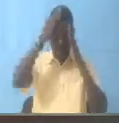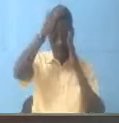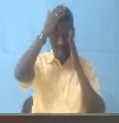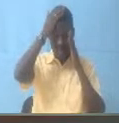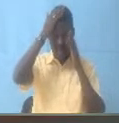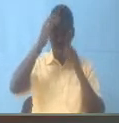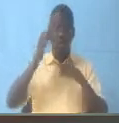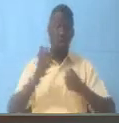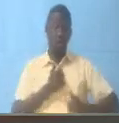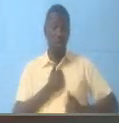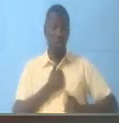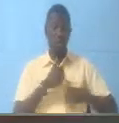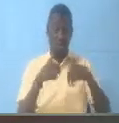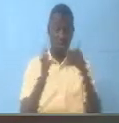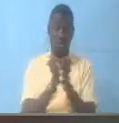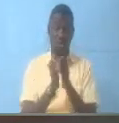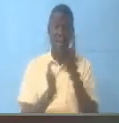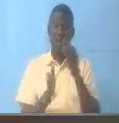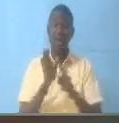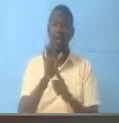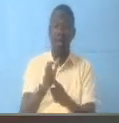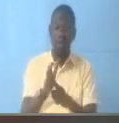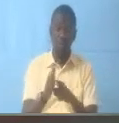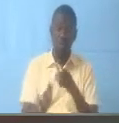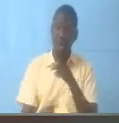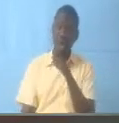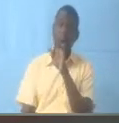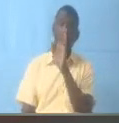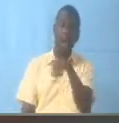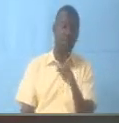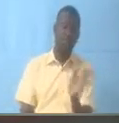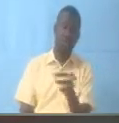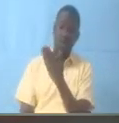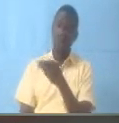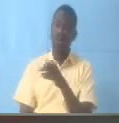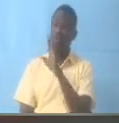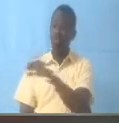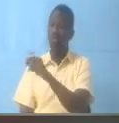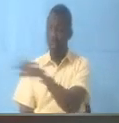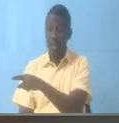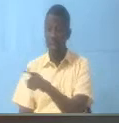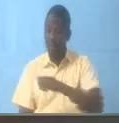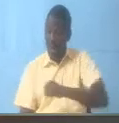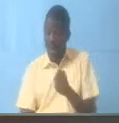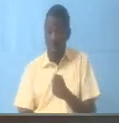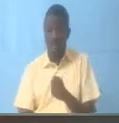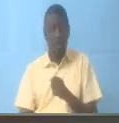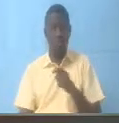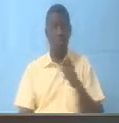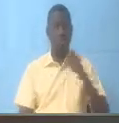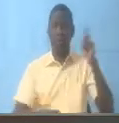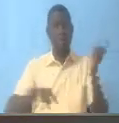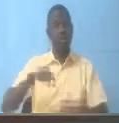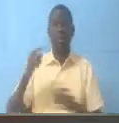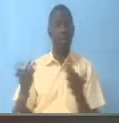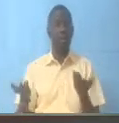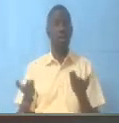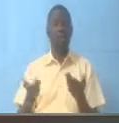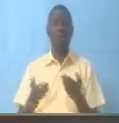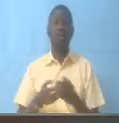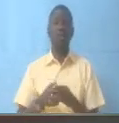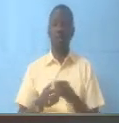problem. So they were not the people who were supposed to pay compensation. It's the government which should have paid